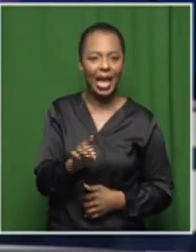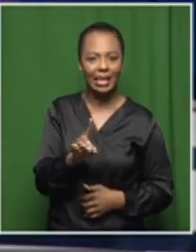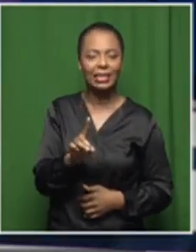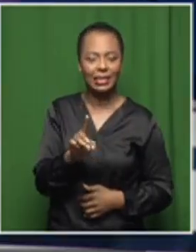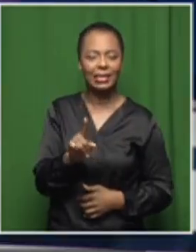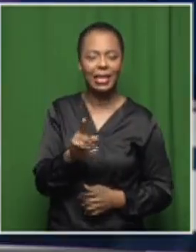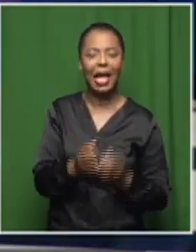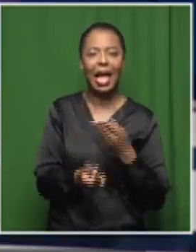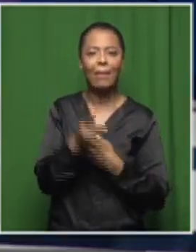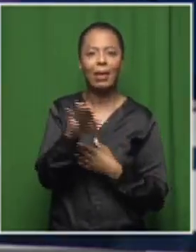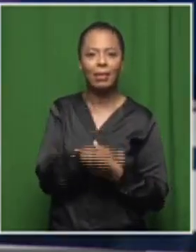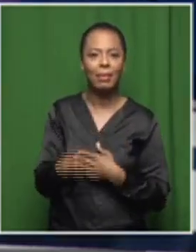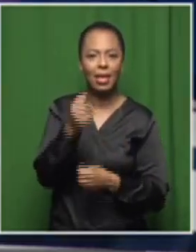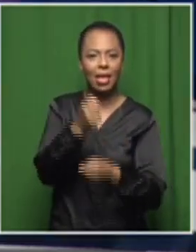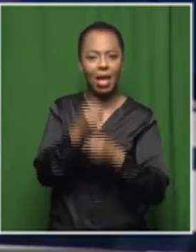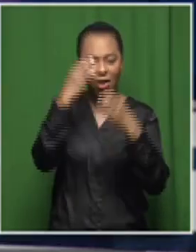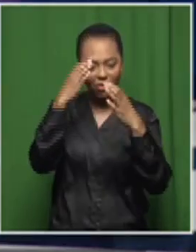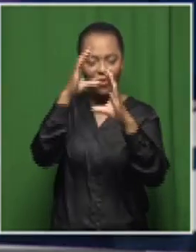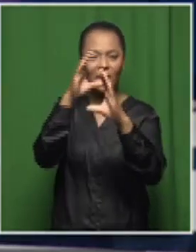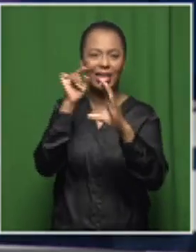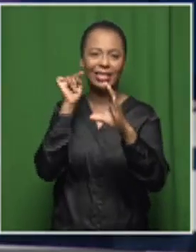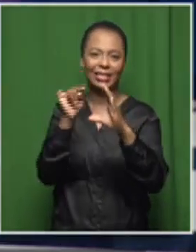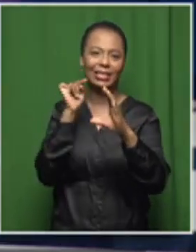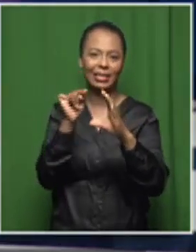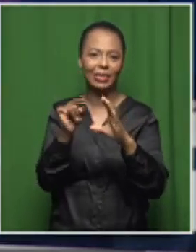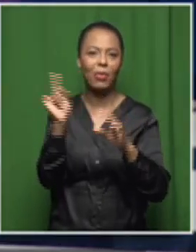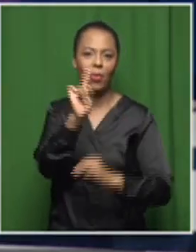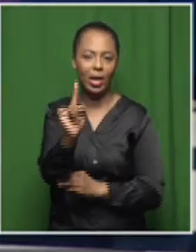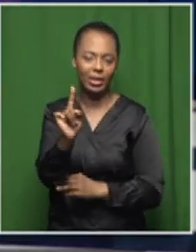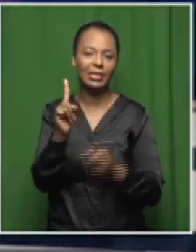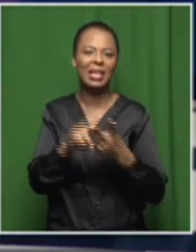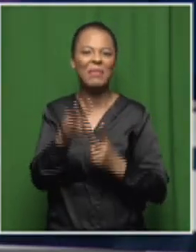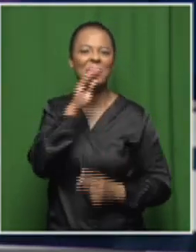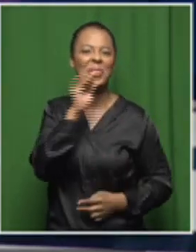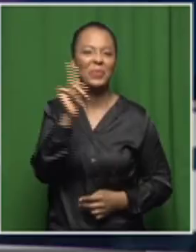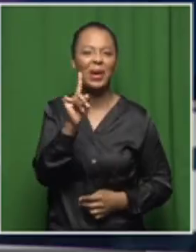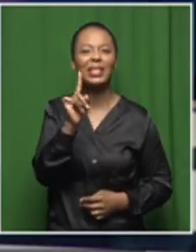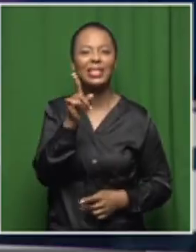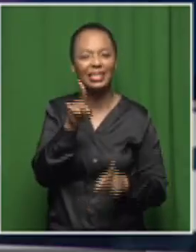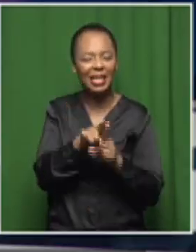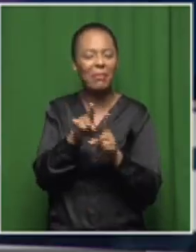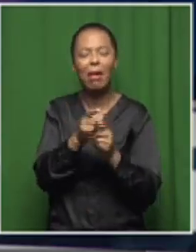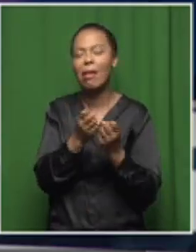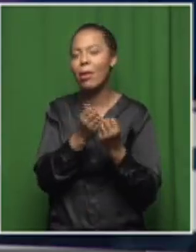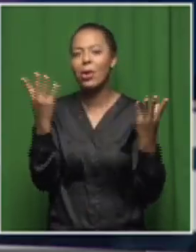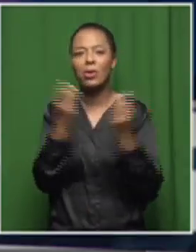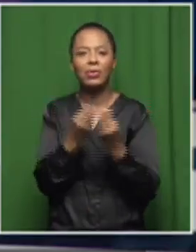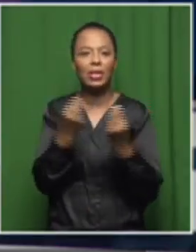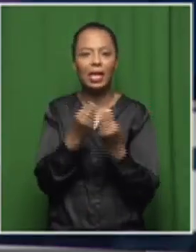course, the focus as well, and what this is going to mean, an impactful nature, not only for